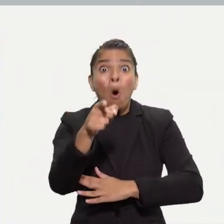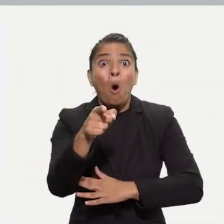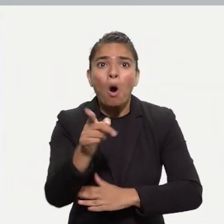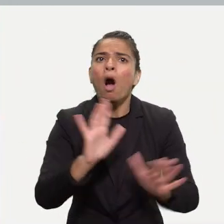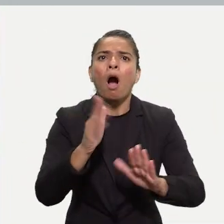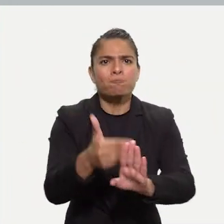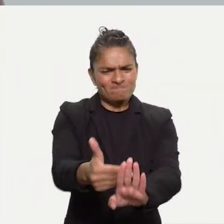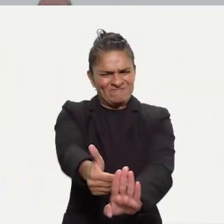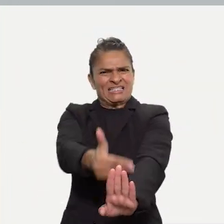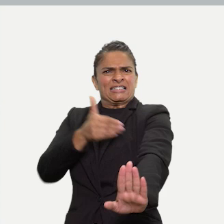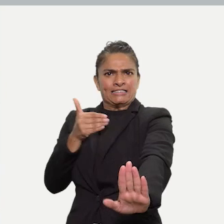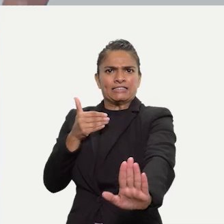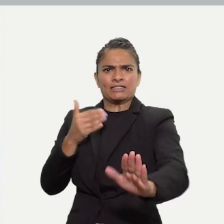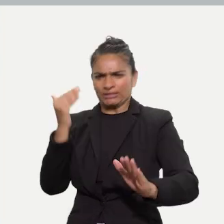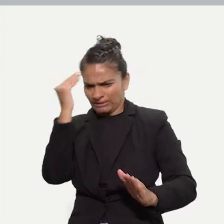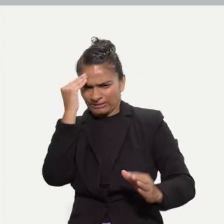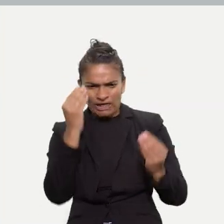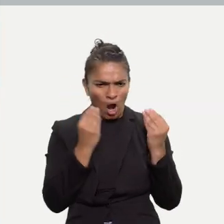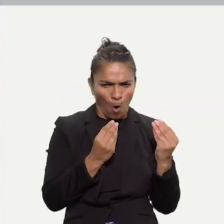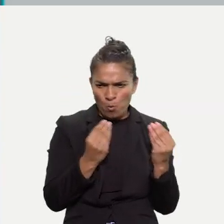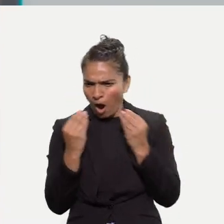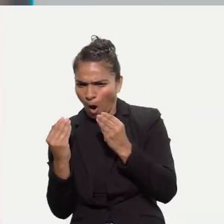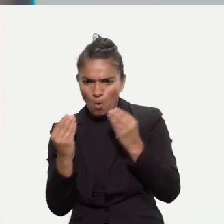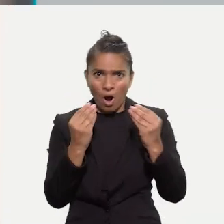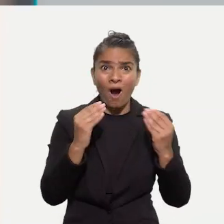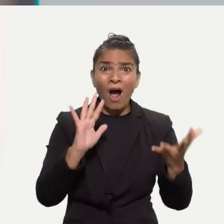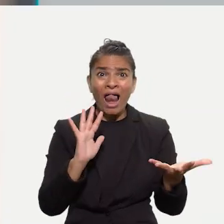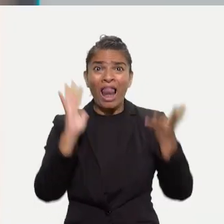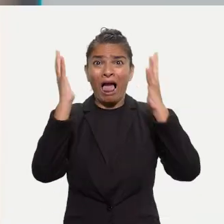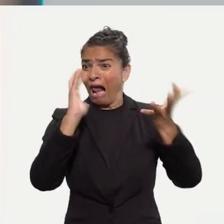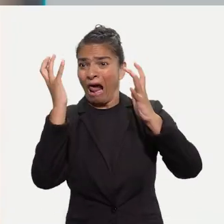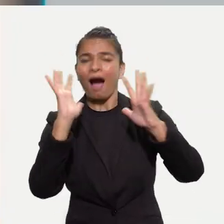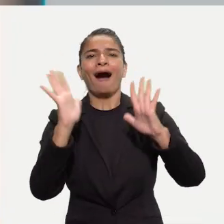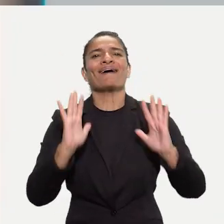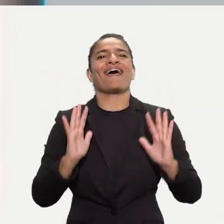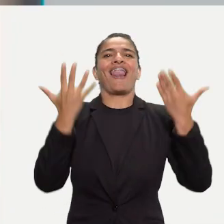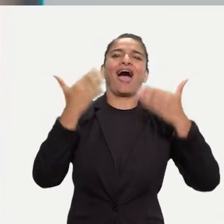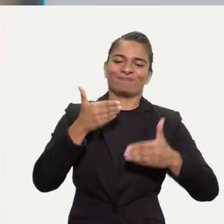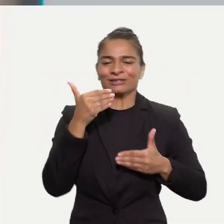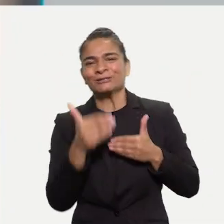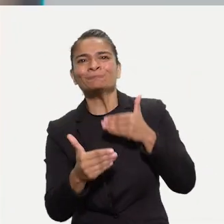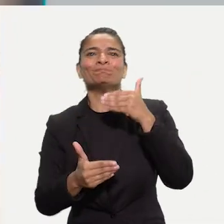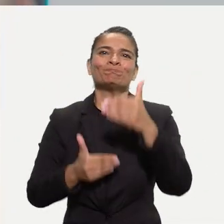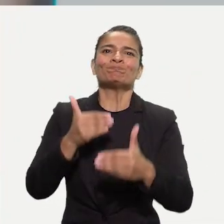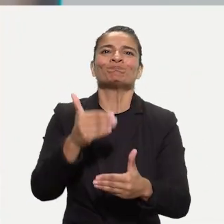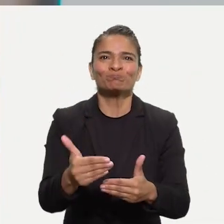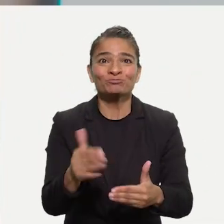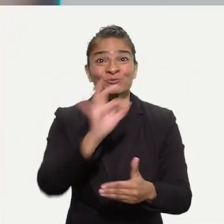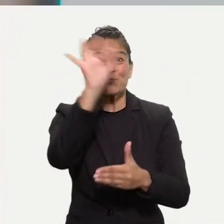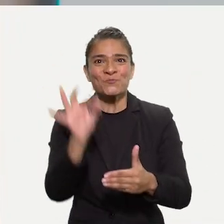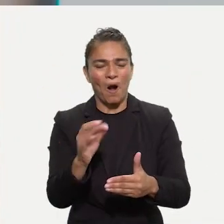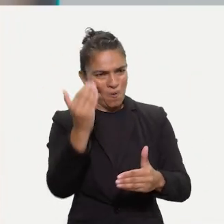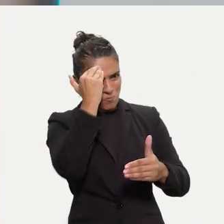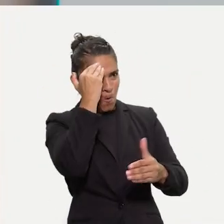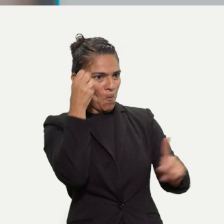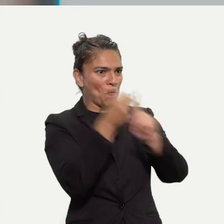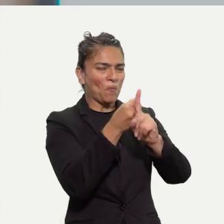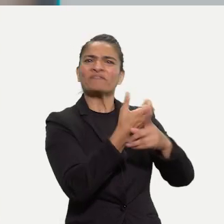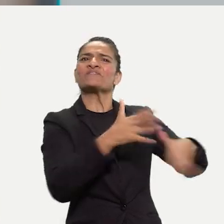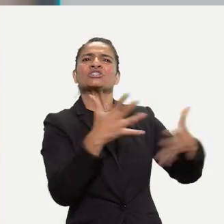uncertainty. So it's not always we can expect to know what will going to happen. So we have to also learn how to live